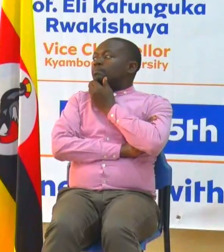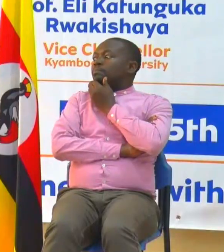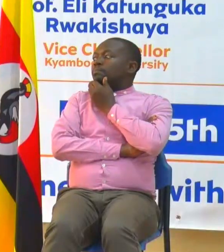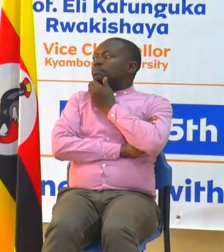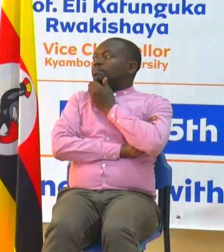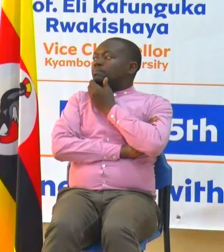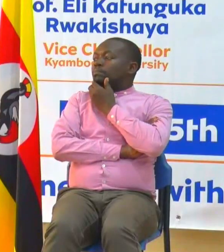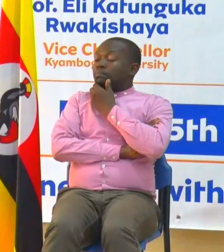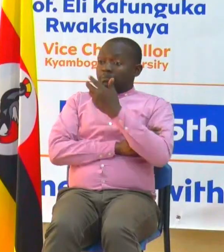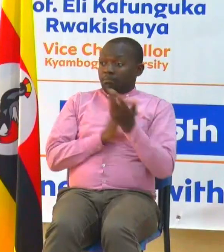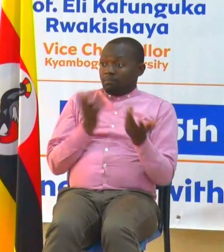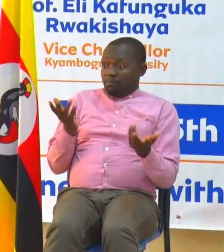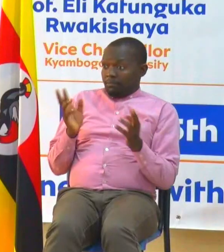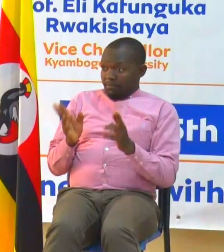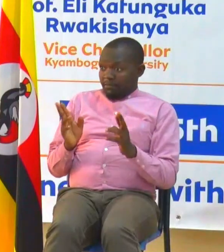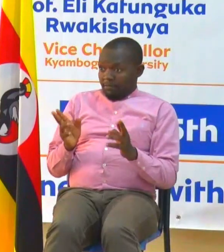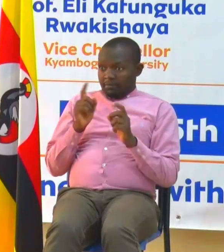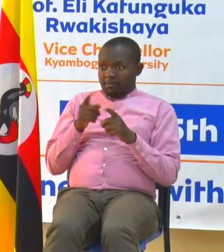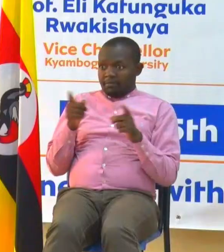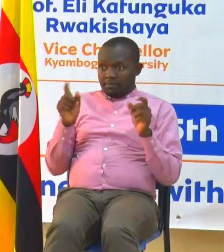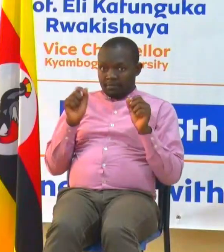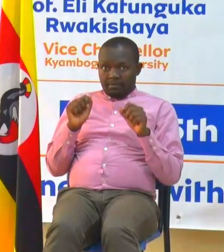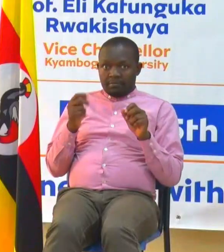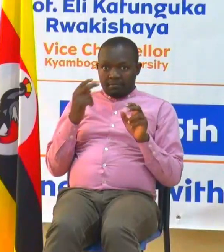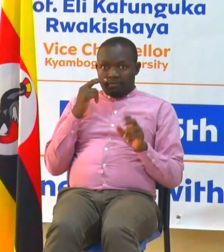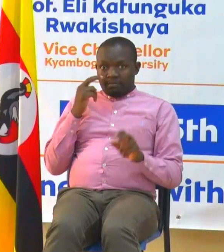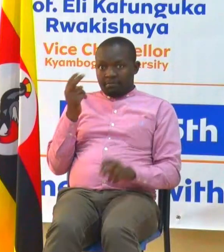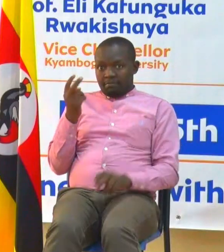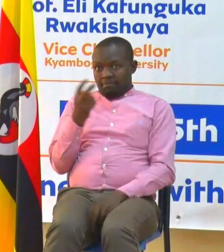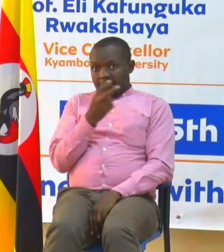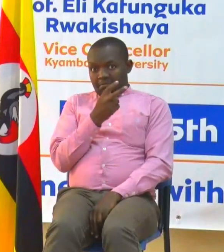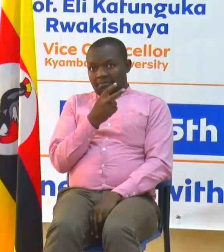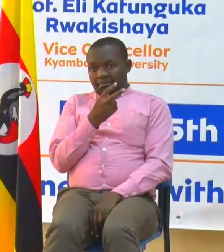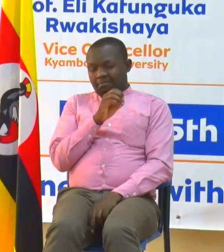Hope you can see my screen now, right?